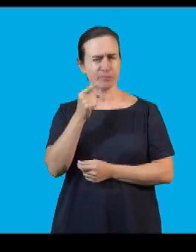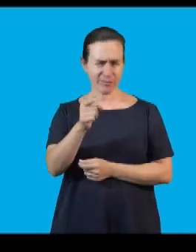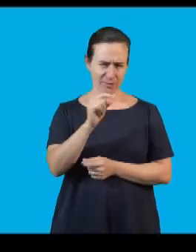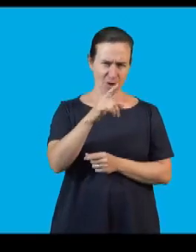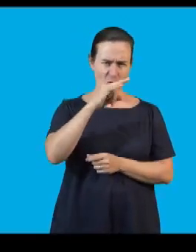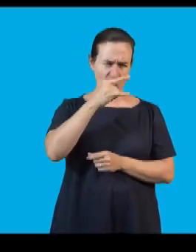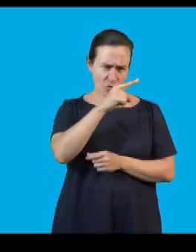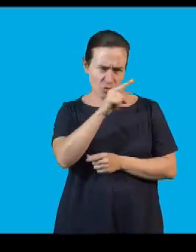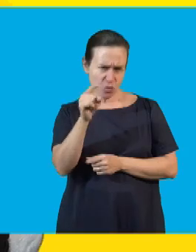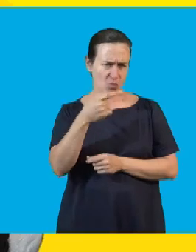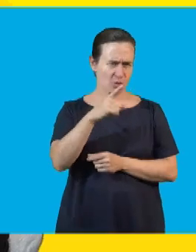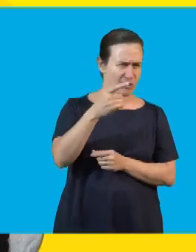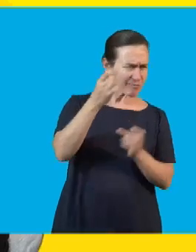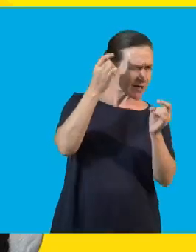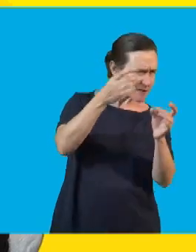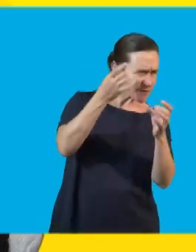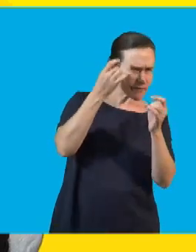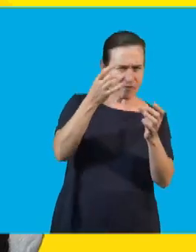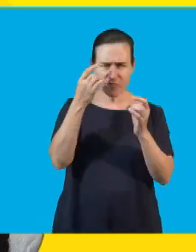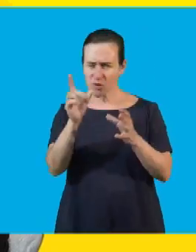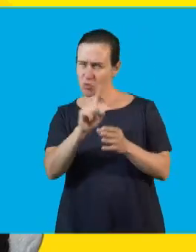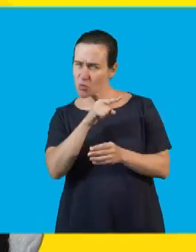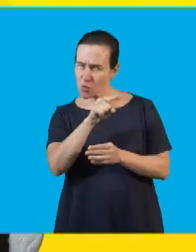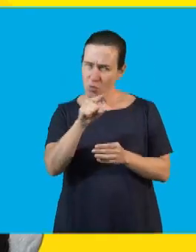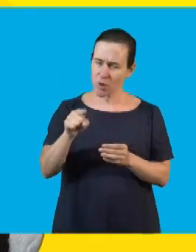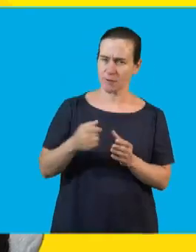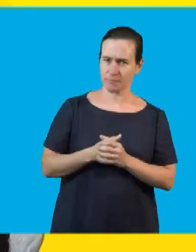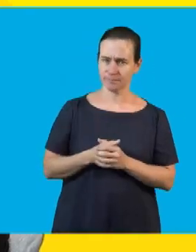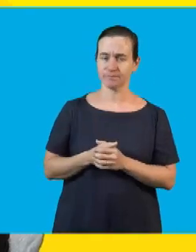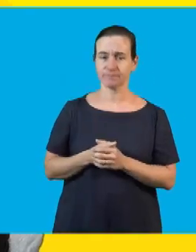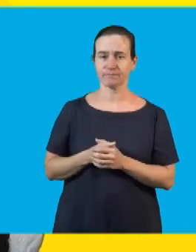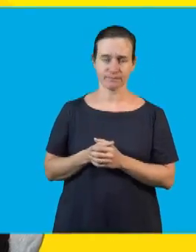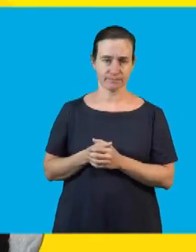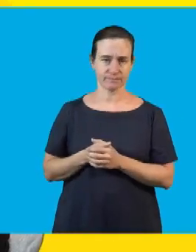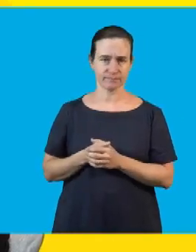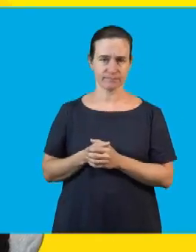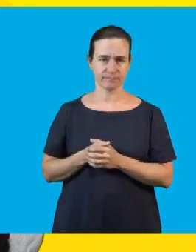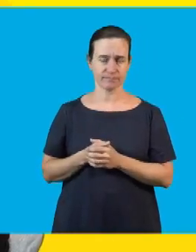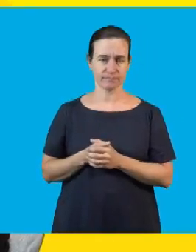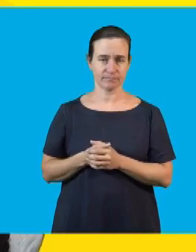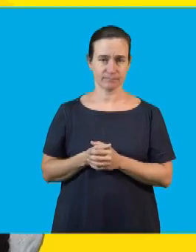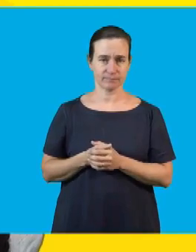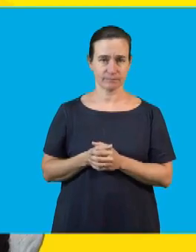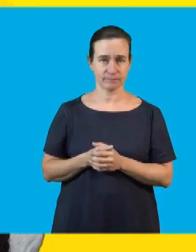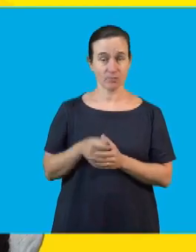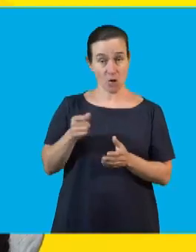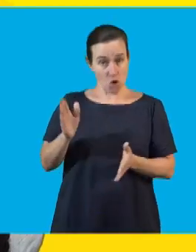gather information from what you have in front of you. So we know, all right,